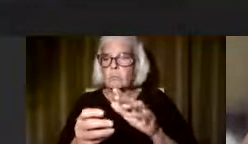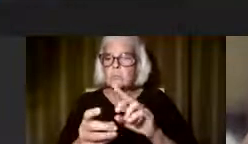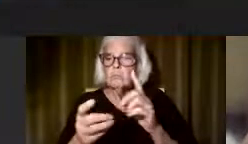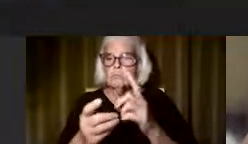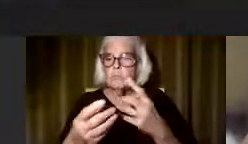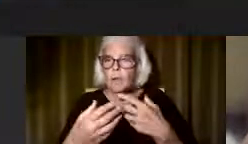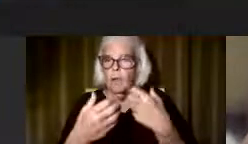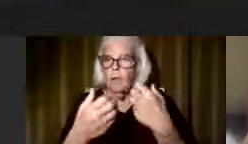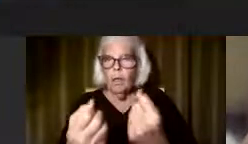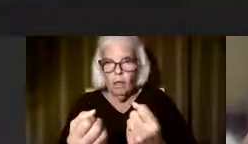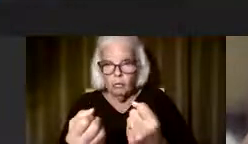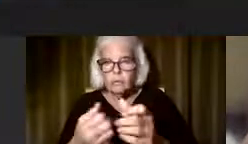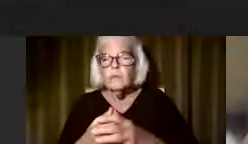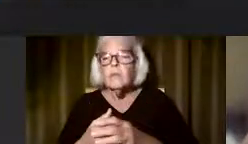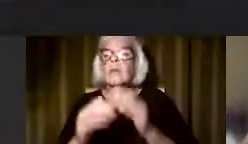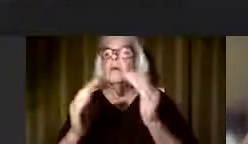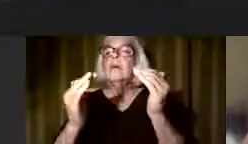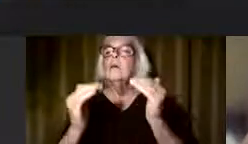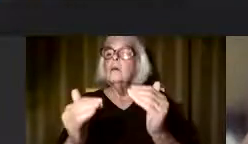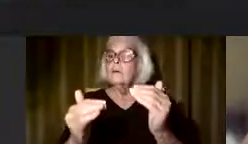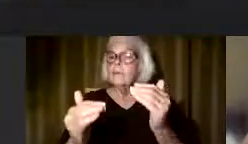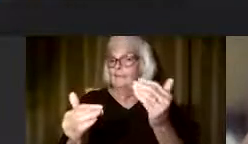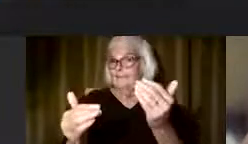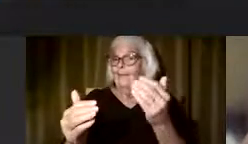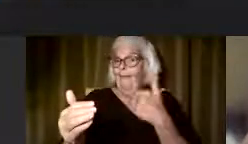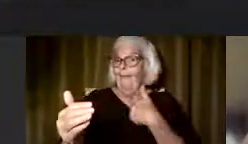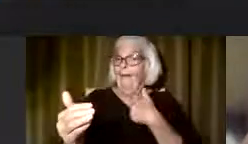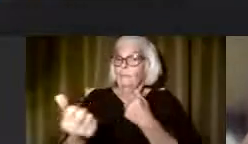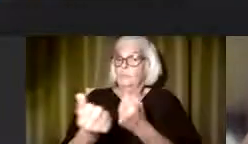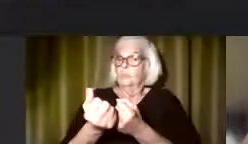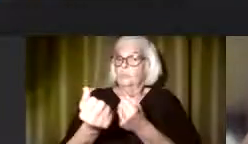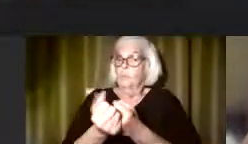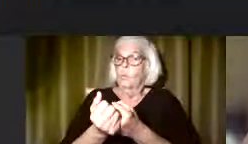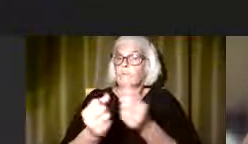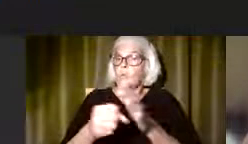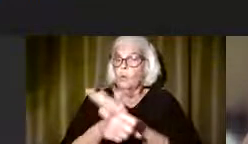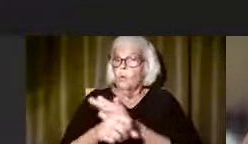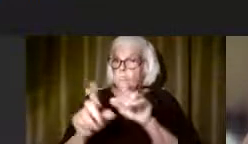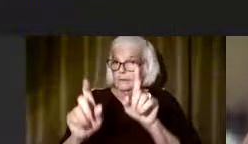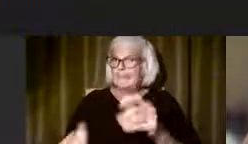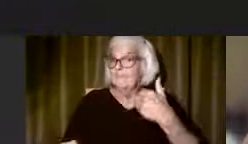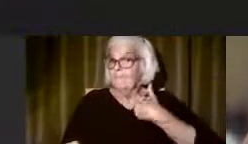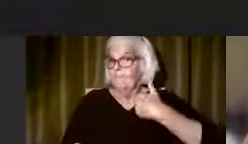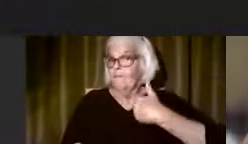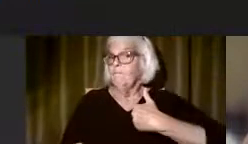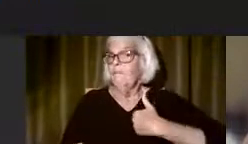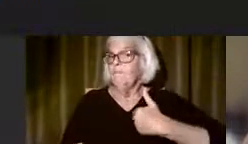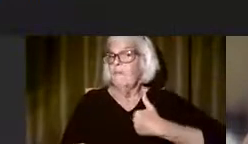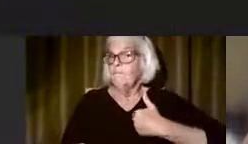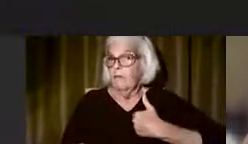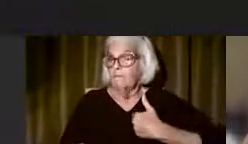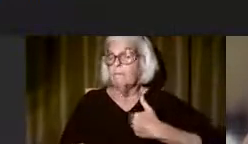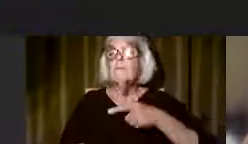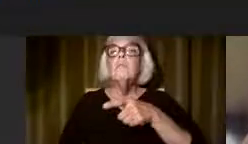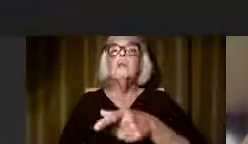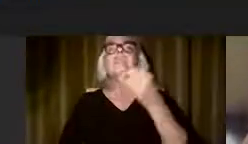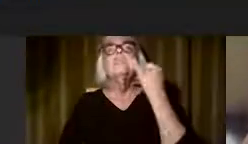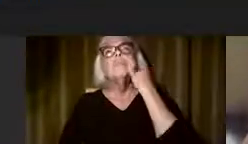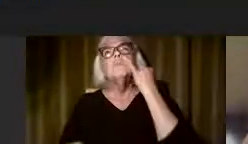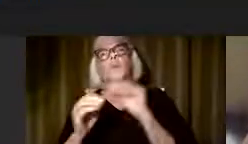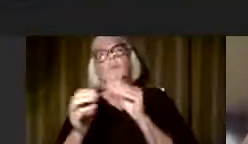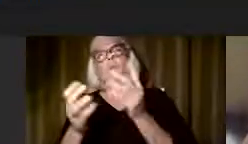testing if it's needed. And if it's more of a general inquiry or a question related to COVID